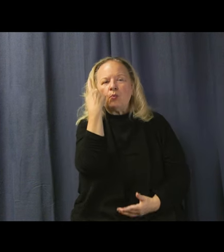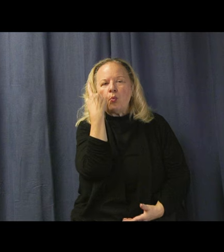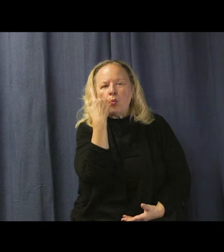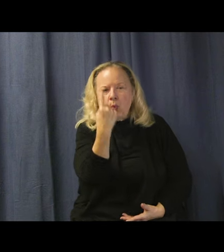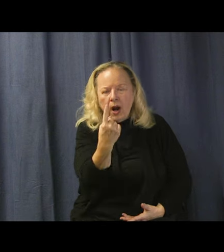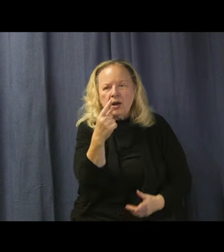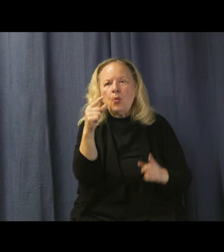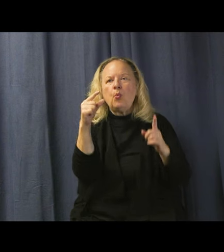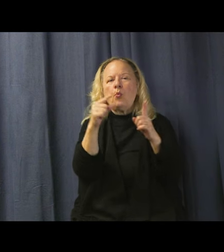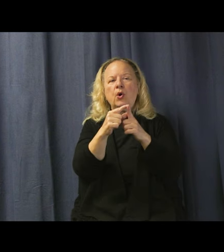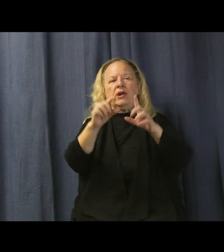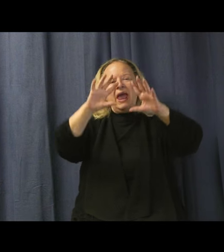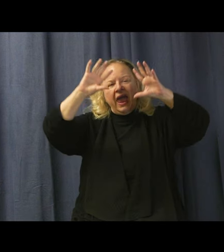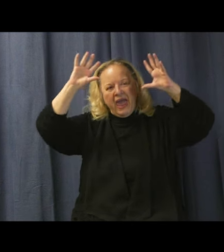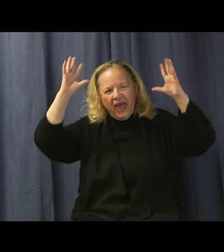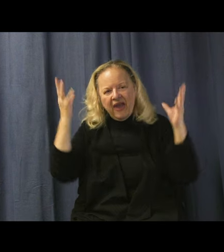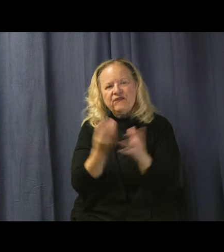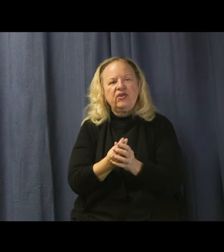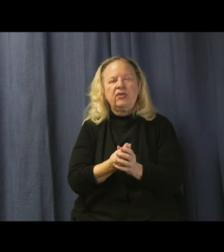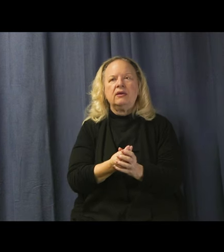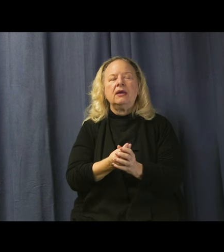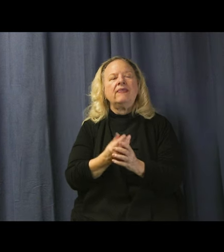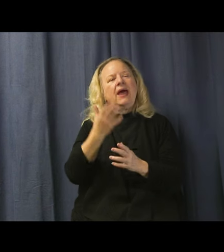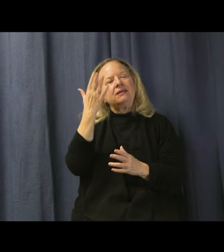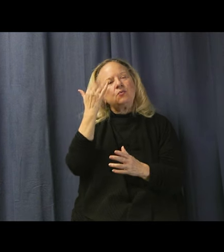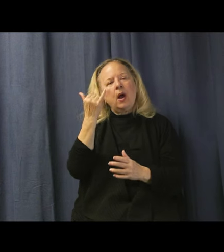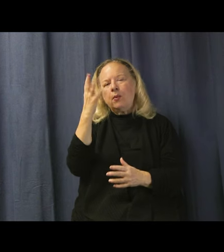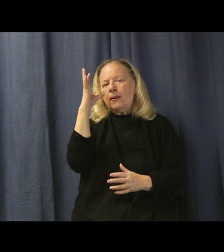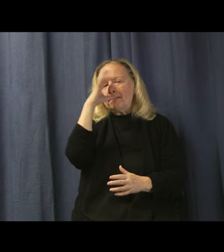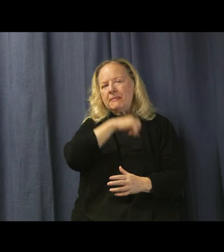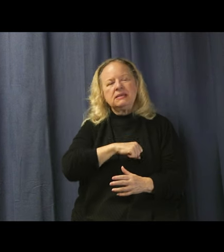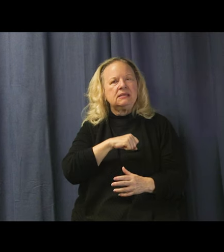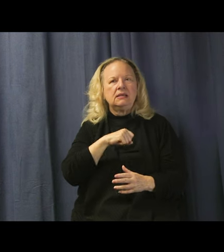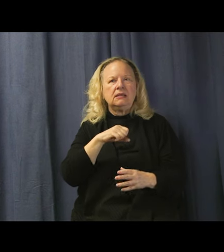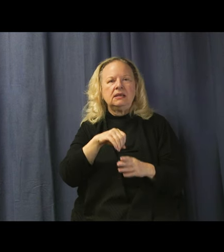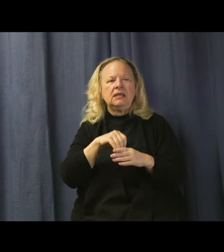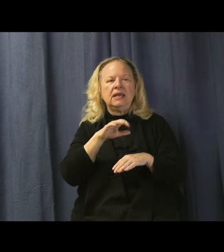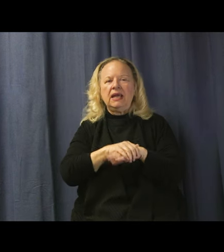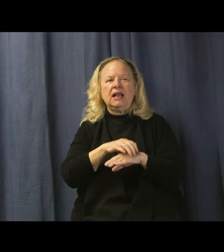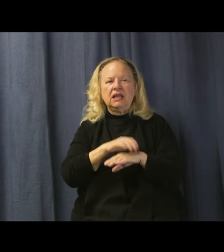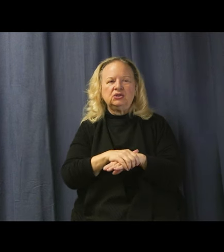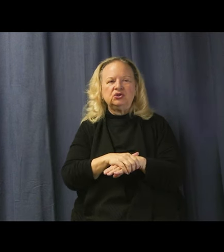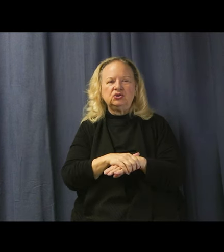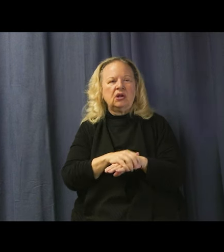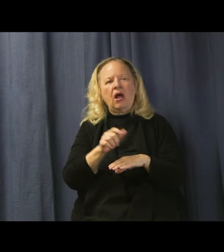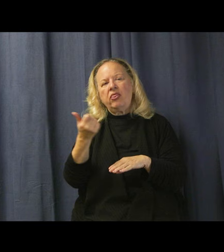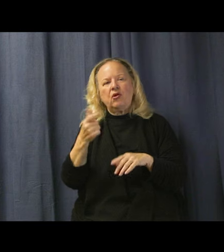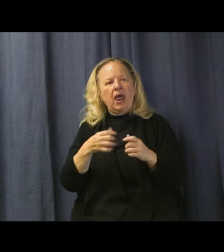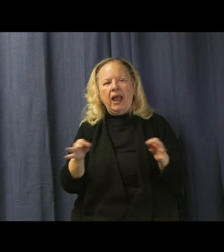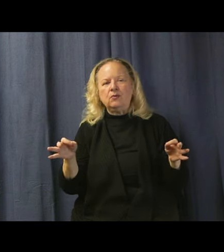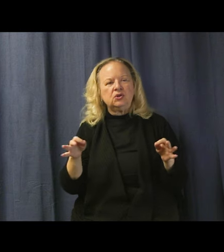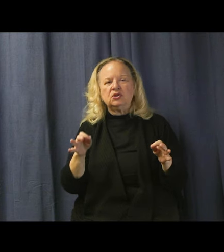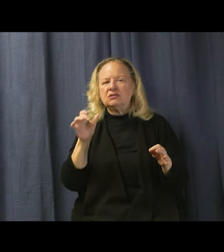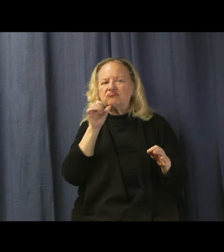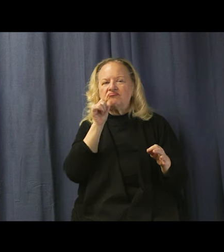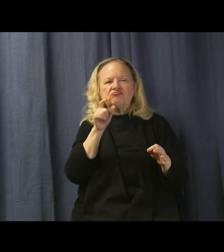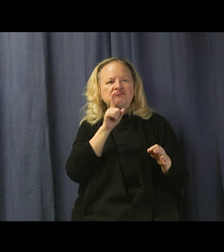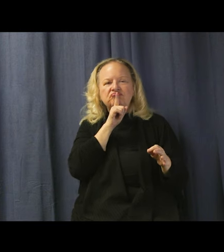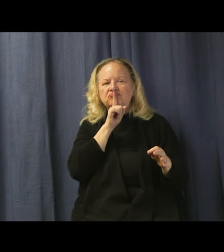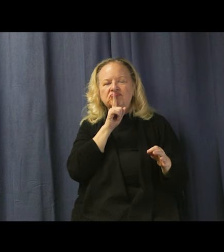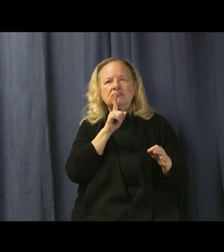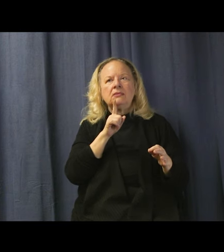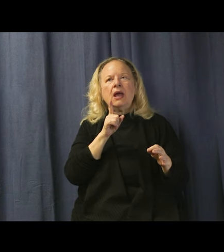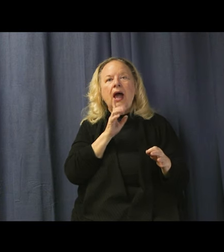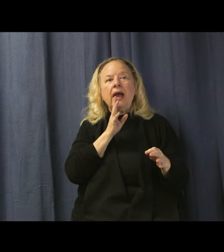word. You see why you can look at the DNA of Hebrew? Can you imagine? I can talk